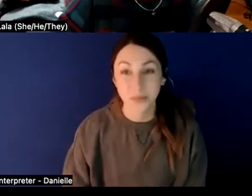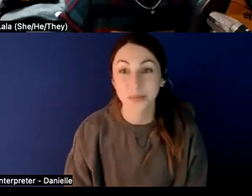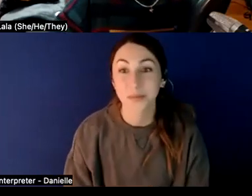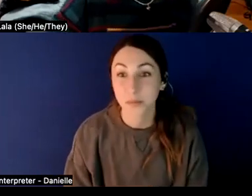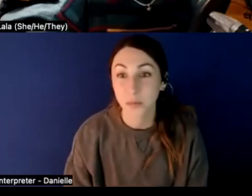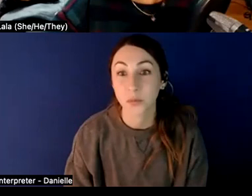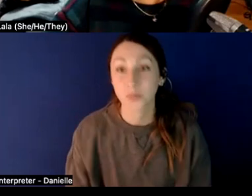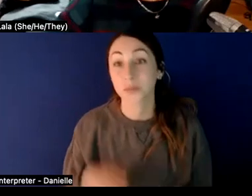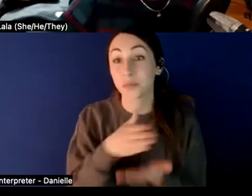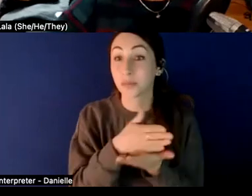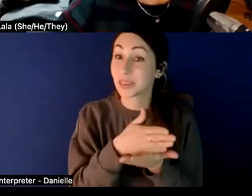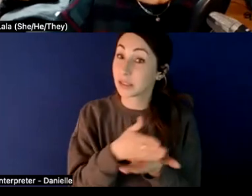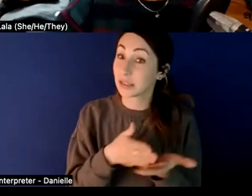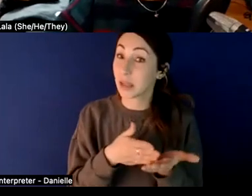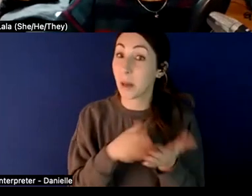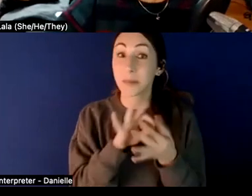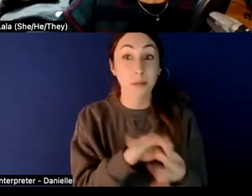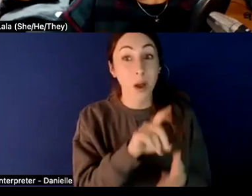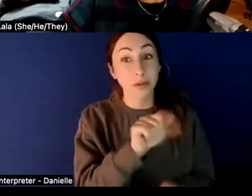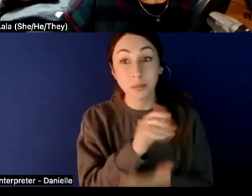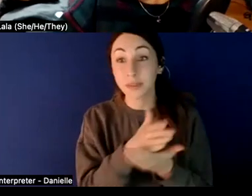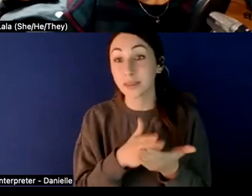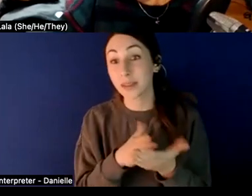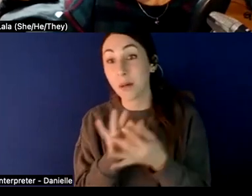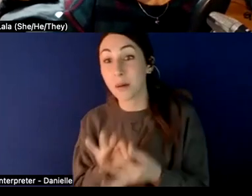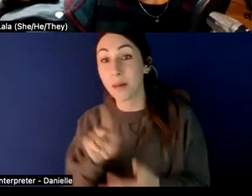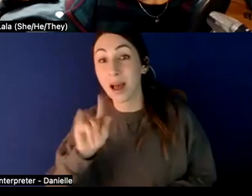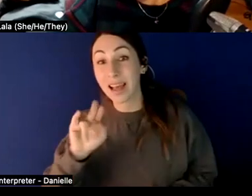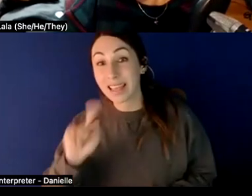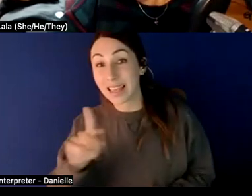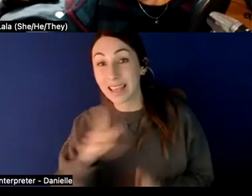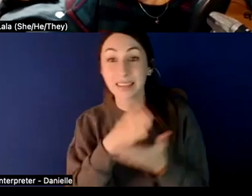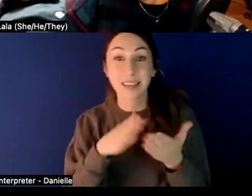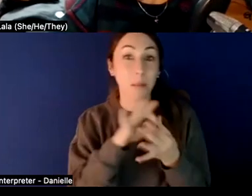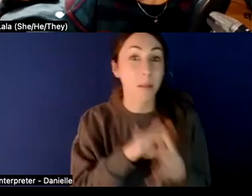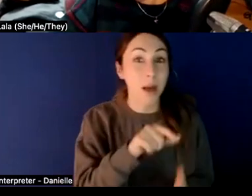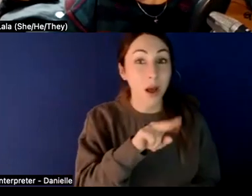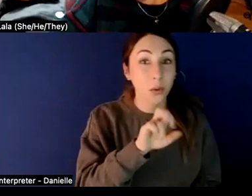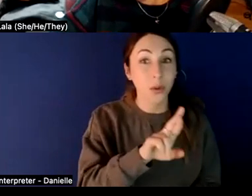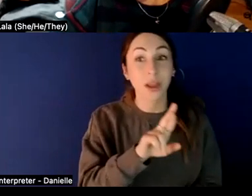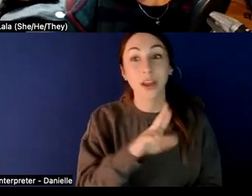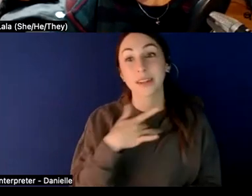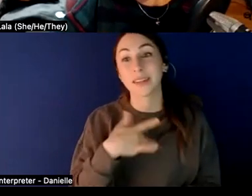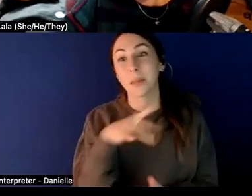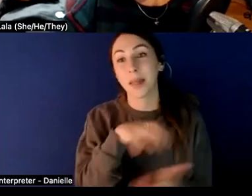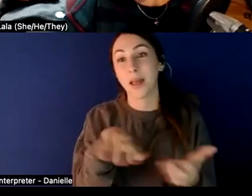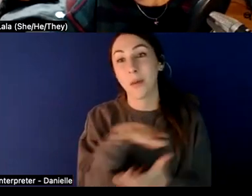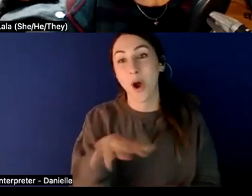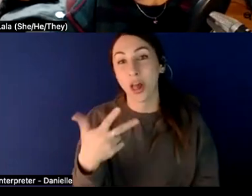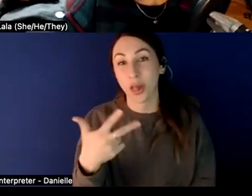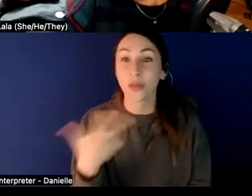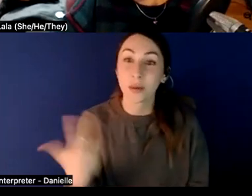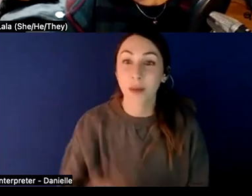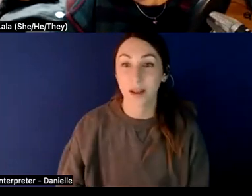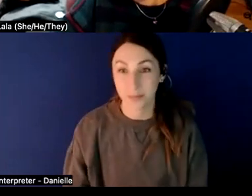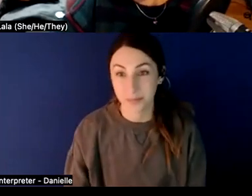some of them are about disability, some of them are about kink, some of them are about queerness. Usually they're actually about all 3, but